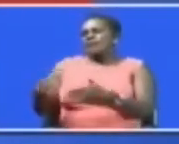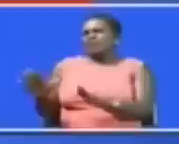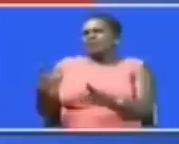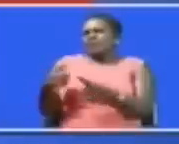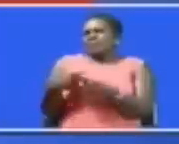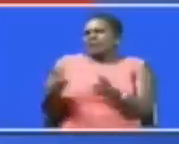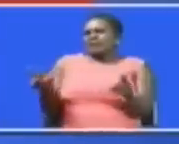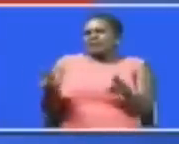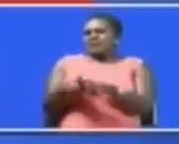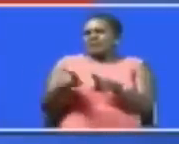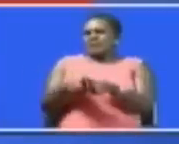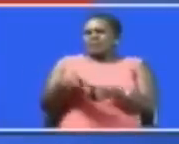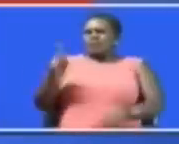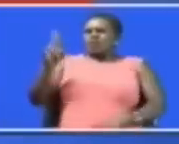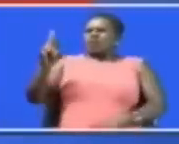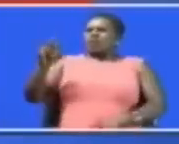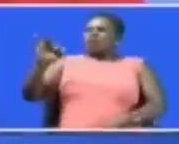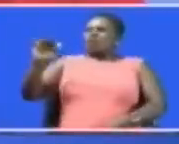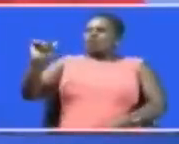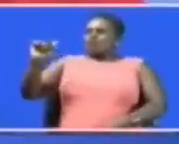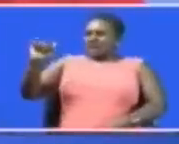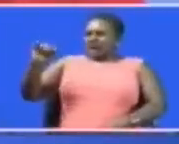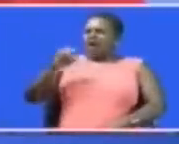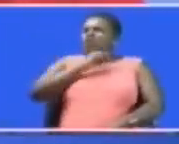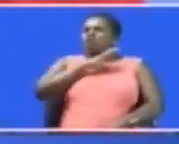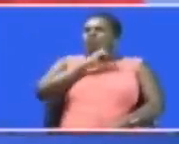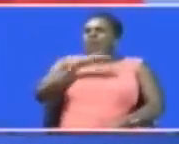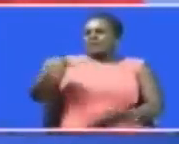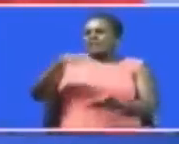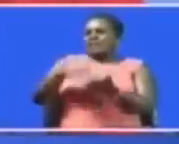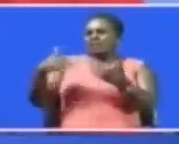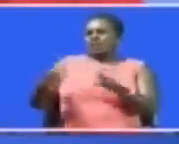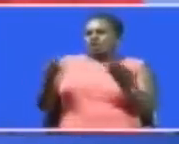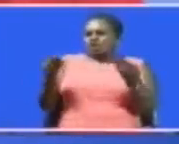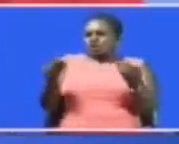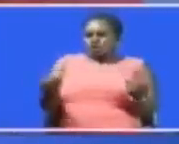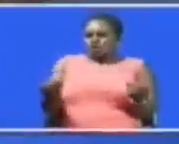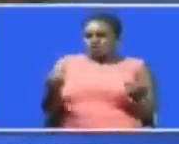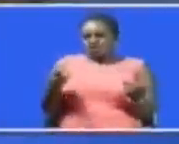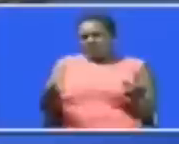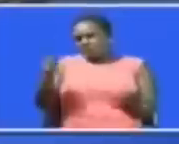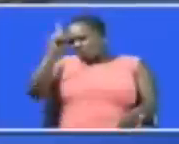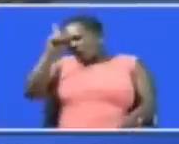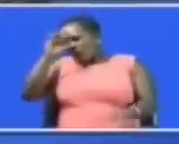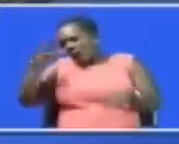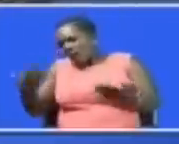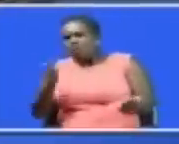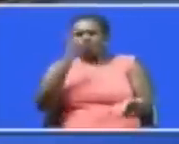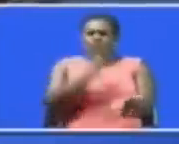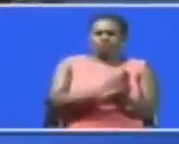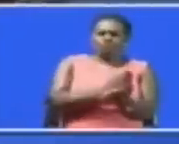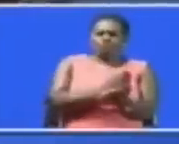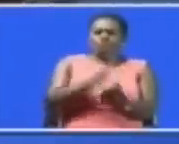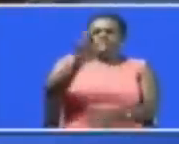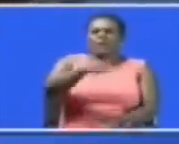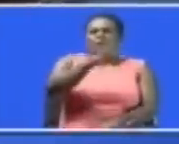out. But you saw Moses Kuria the other day complaining that his home place has been left out. We need to address whether those are myths or reality, and what